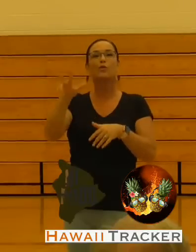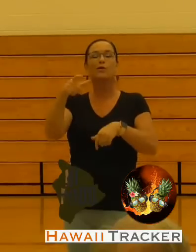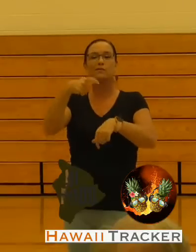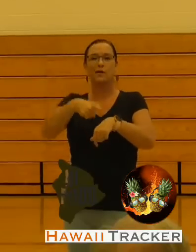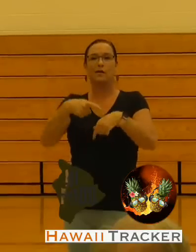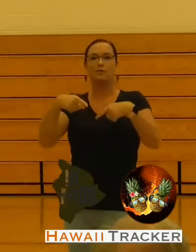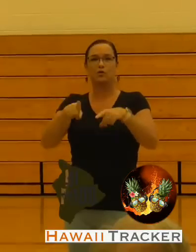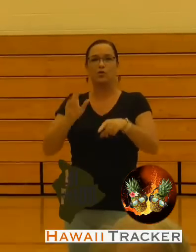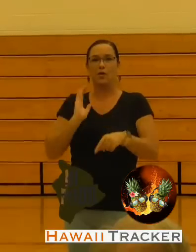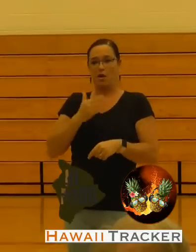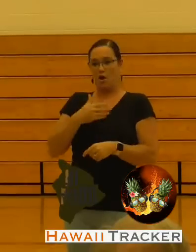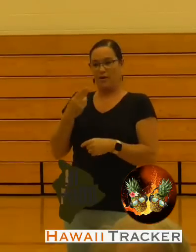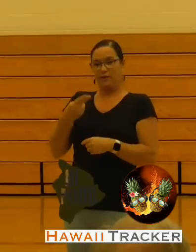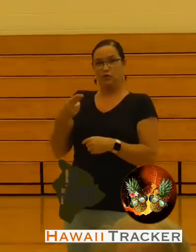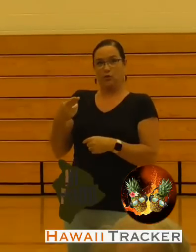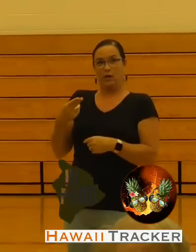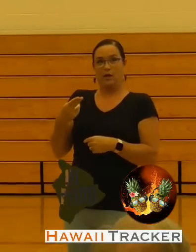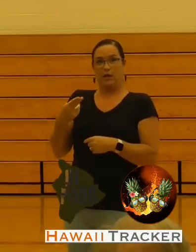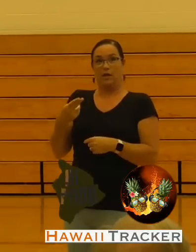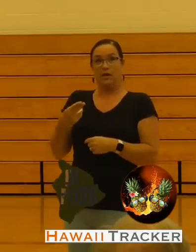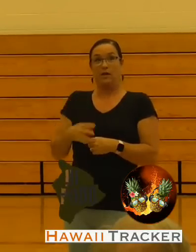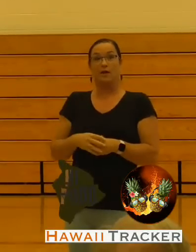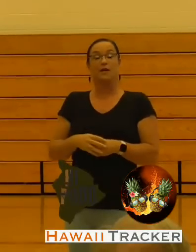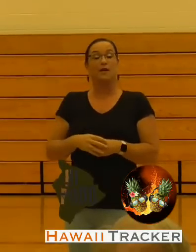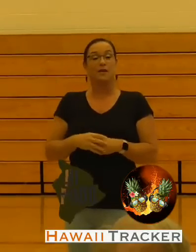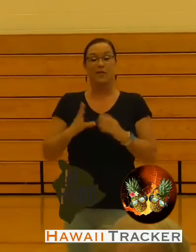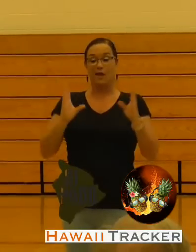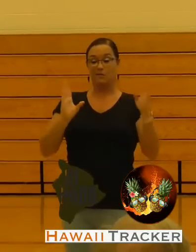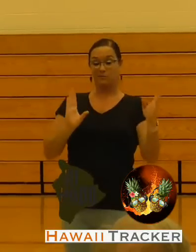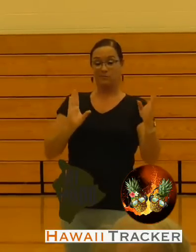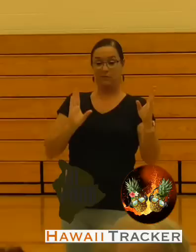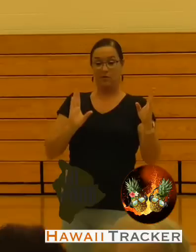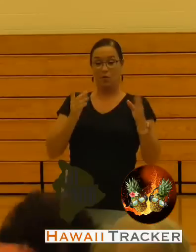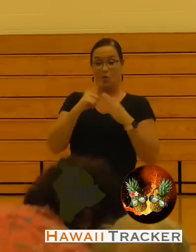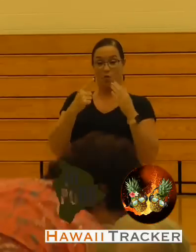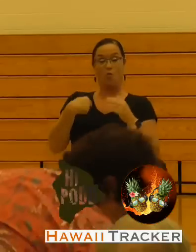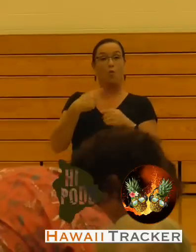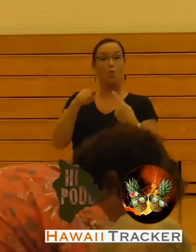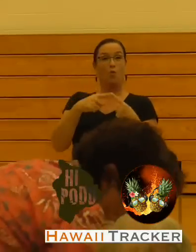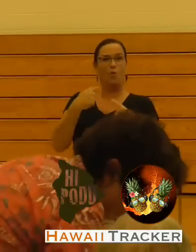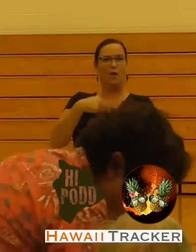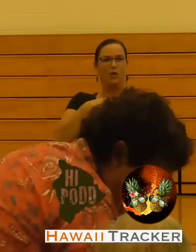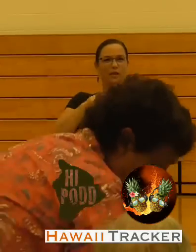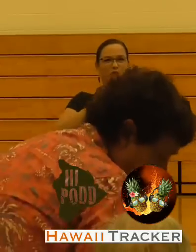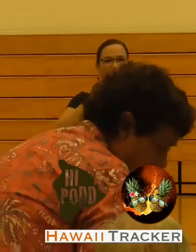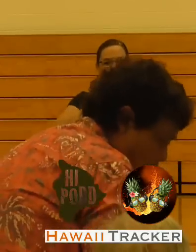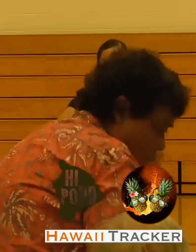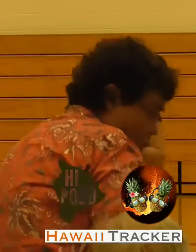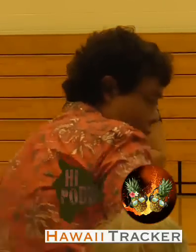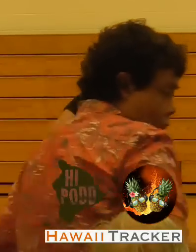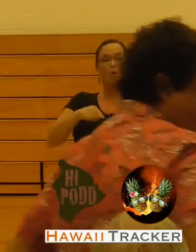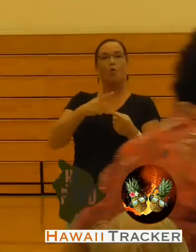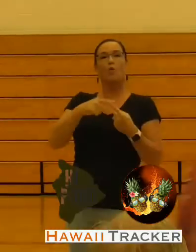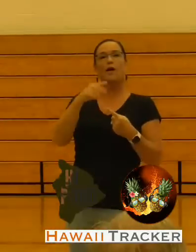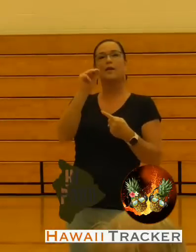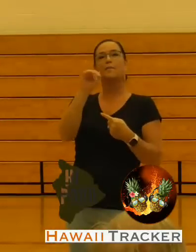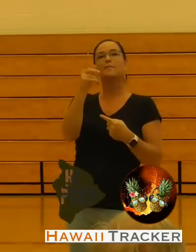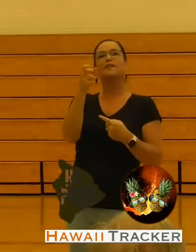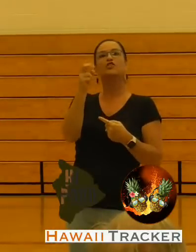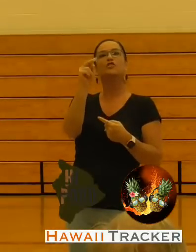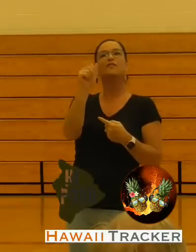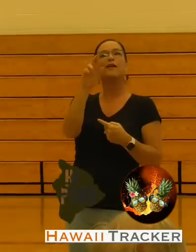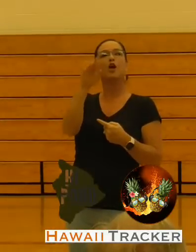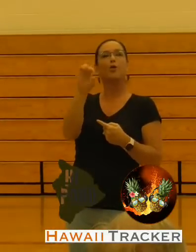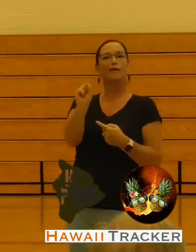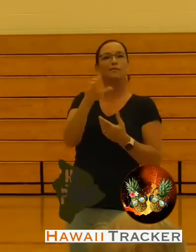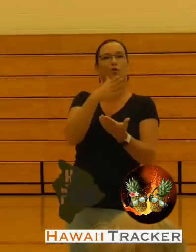historical period. And the historical period is that period from when the missionaries arrived and started